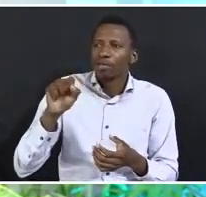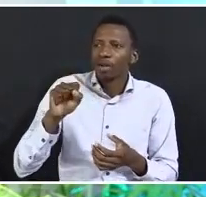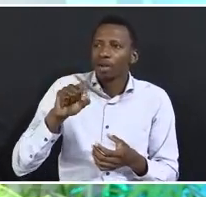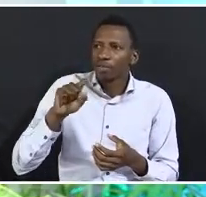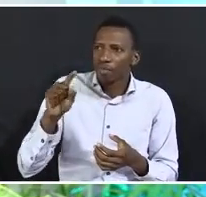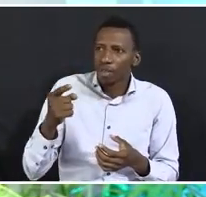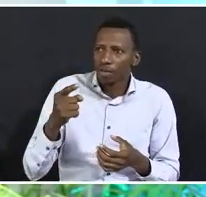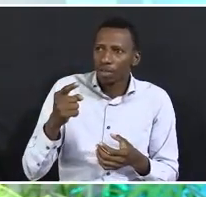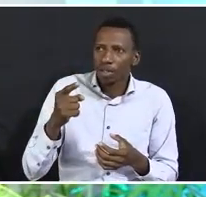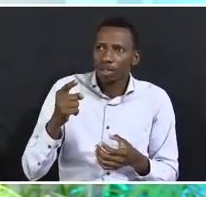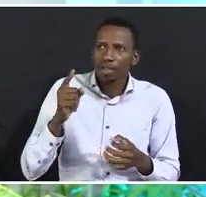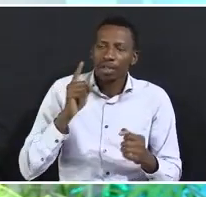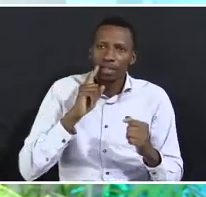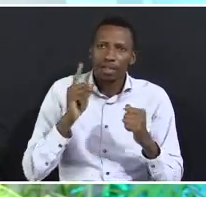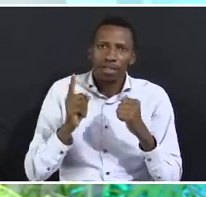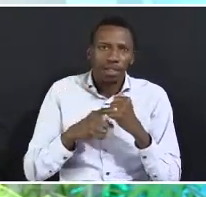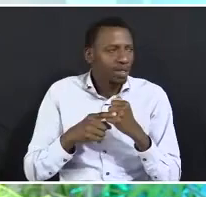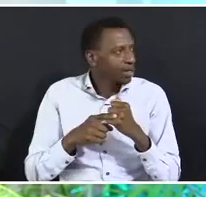5,600 feet.